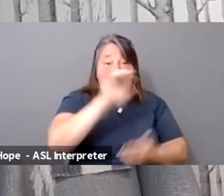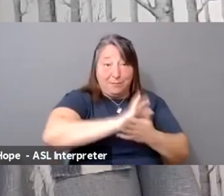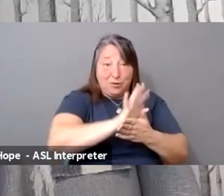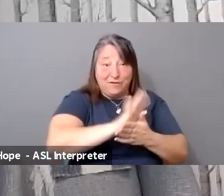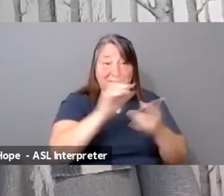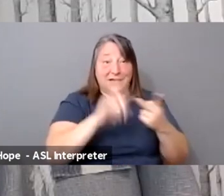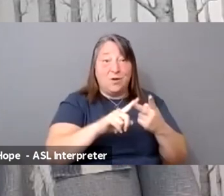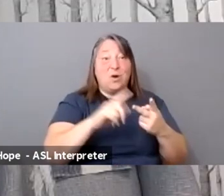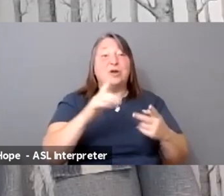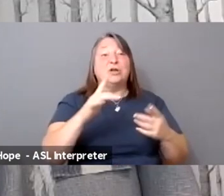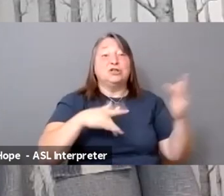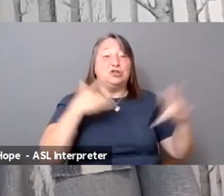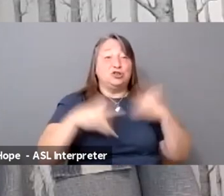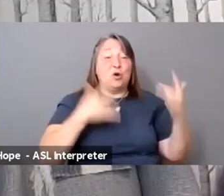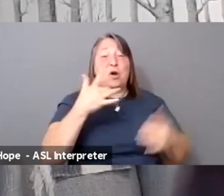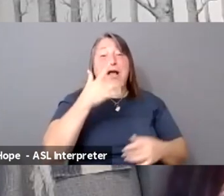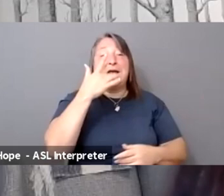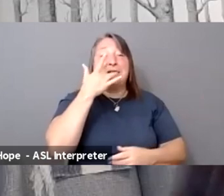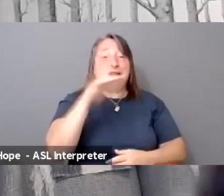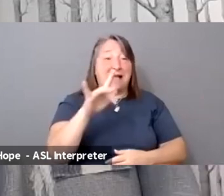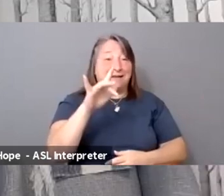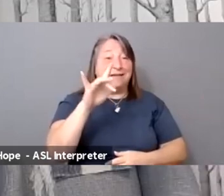Club. So thank you for that one.